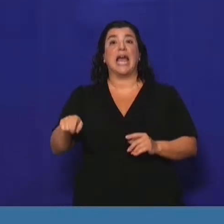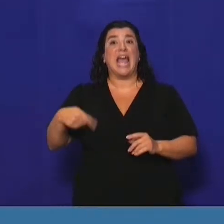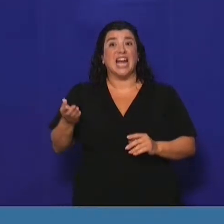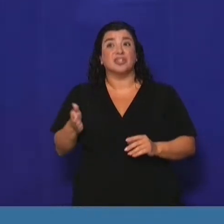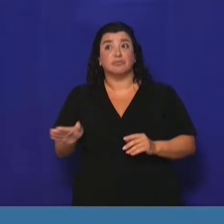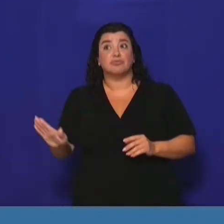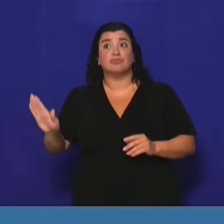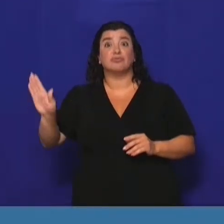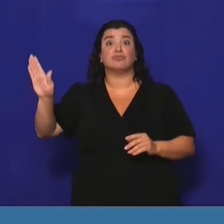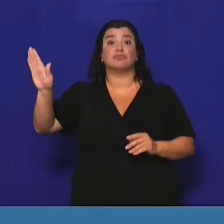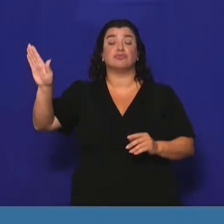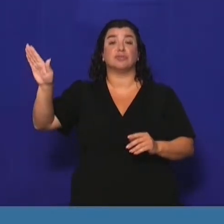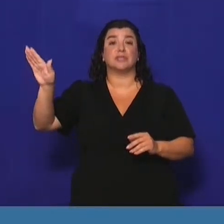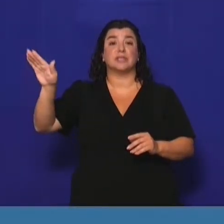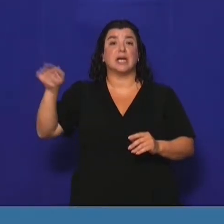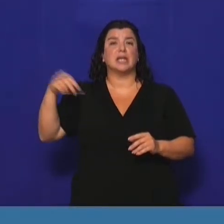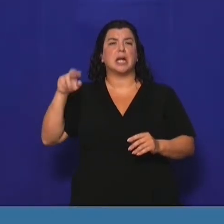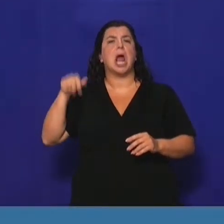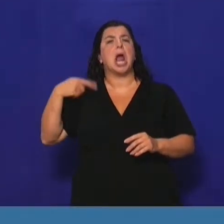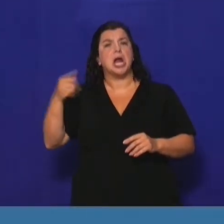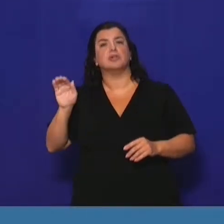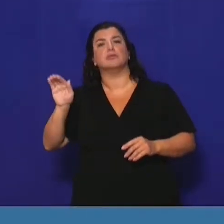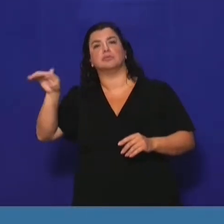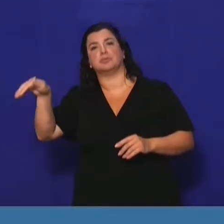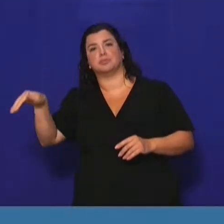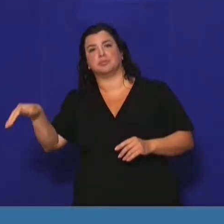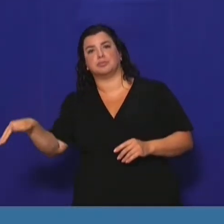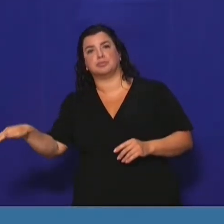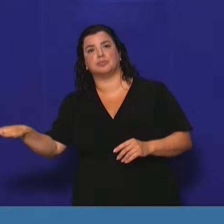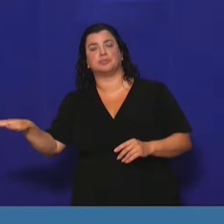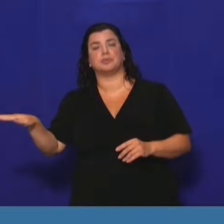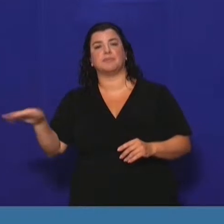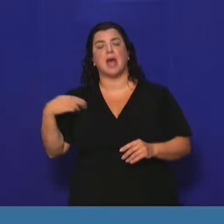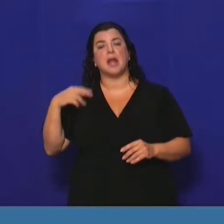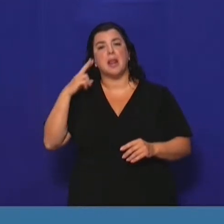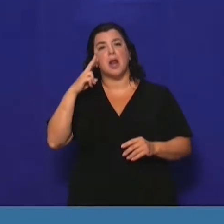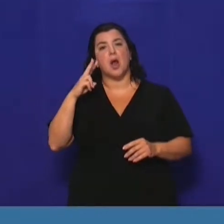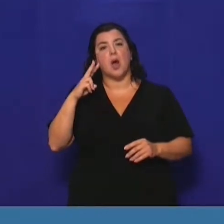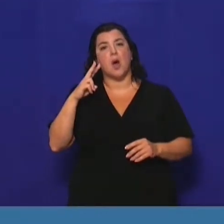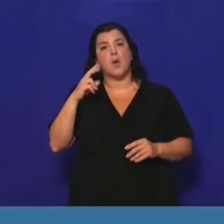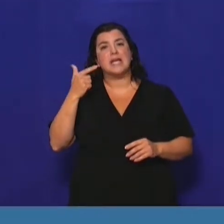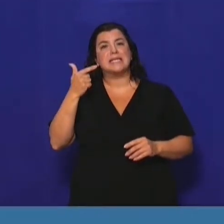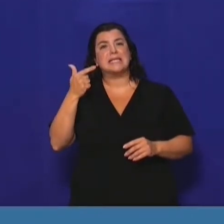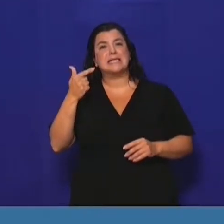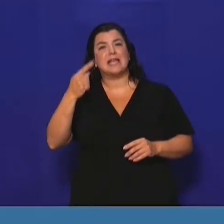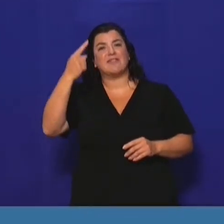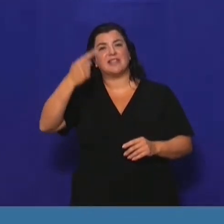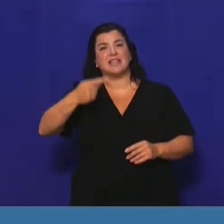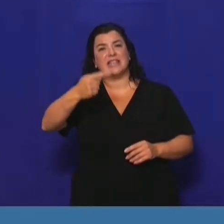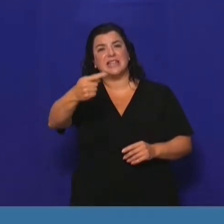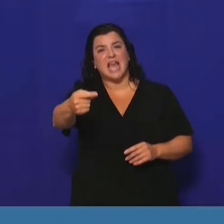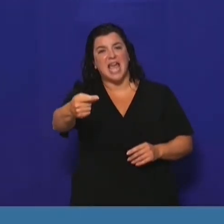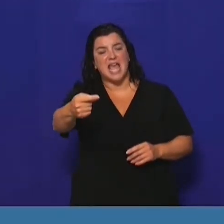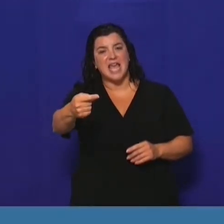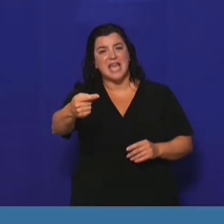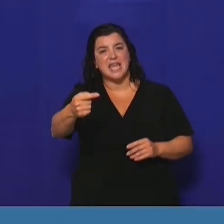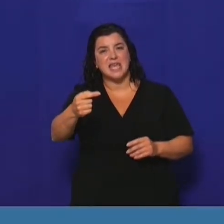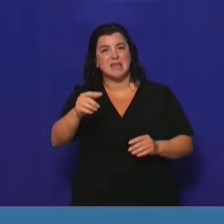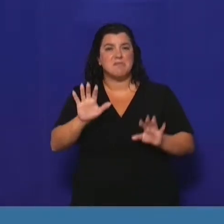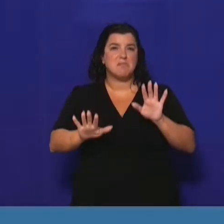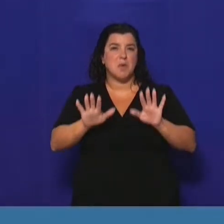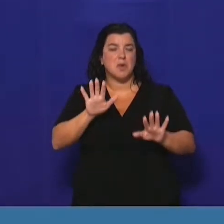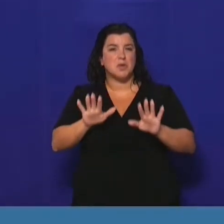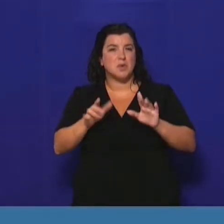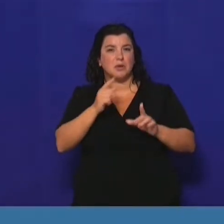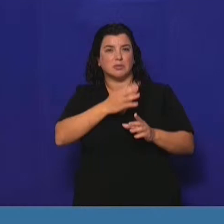ieħor però bil-mod rajna li niżlin. U anke jekk tħares lejn is-7-day moving average li huwa importanti